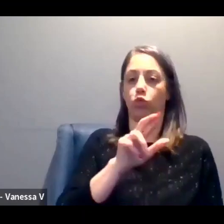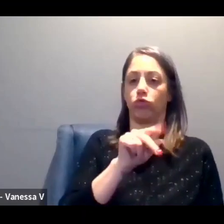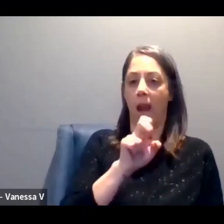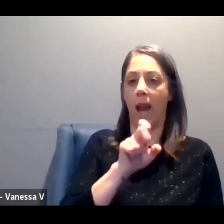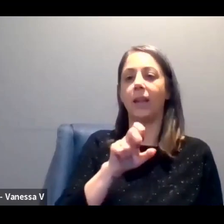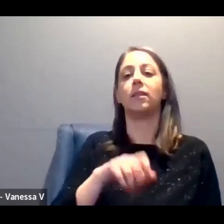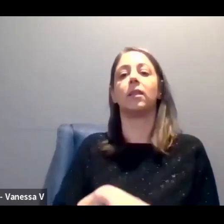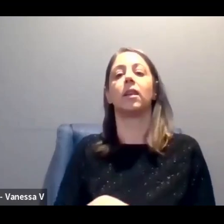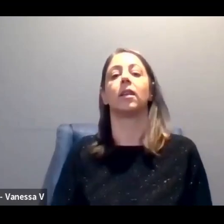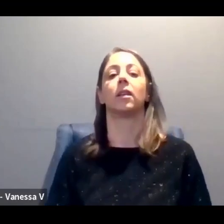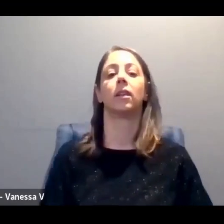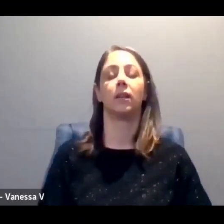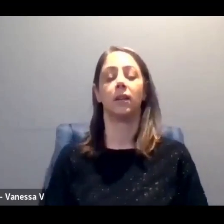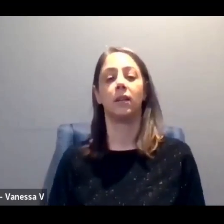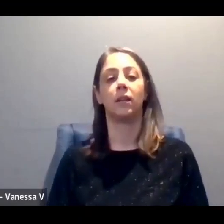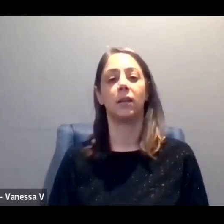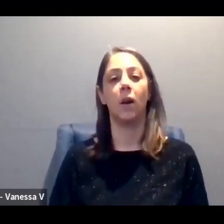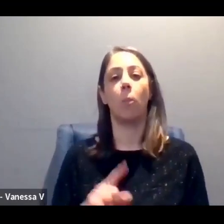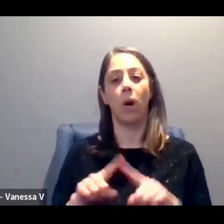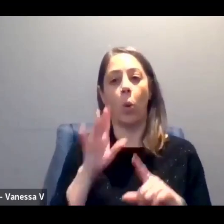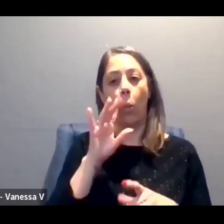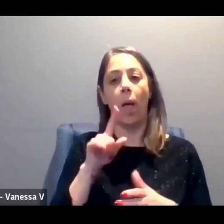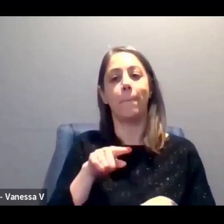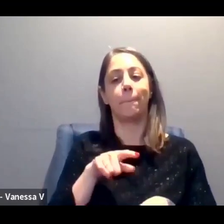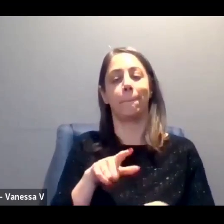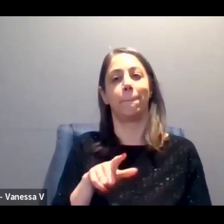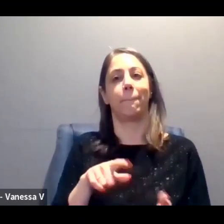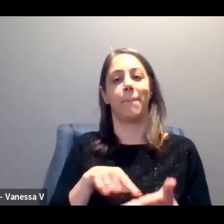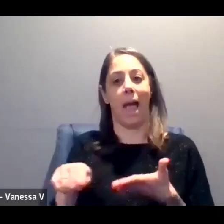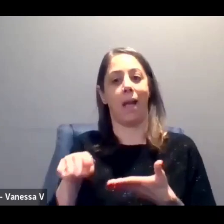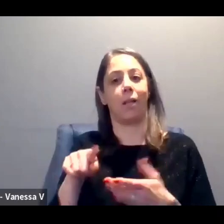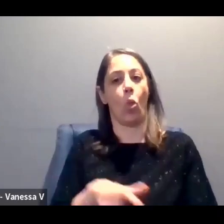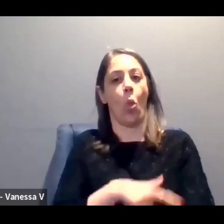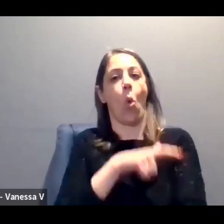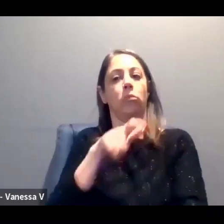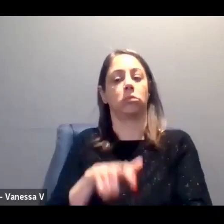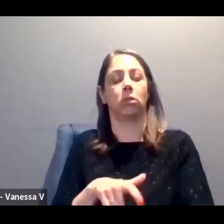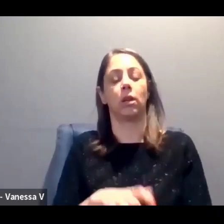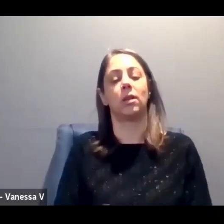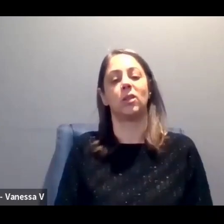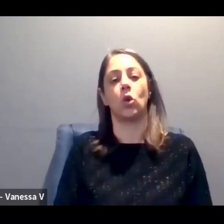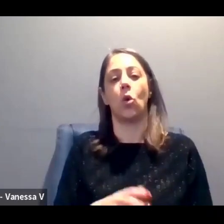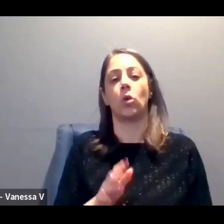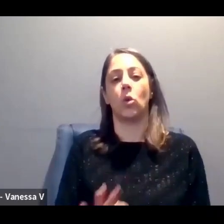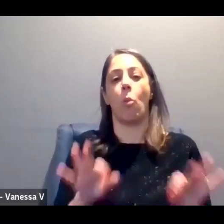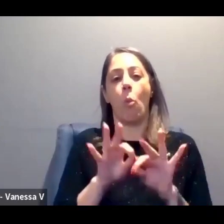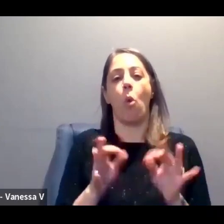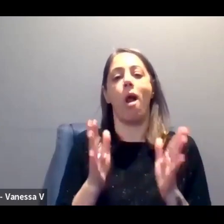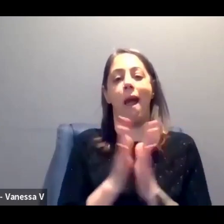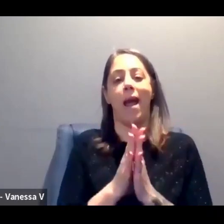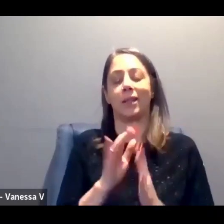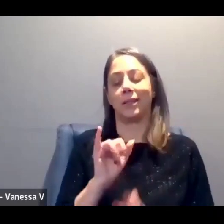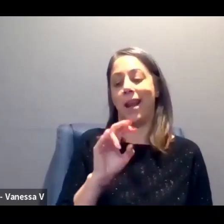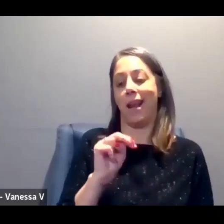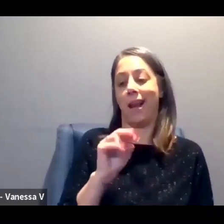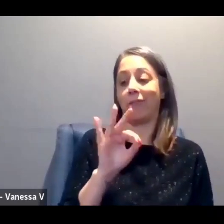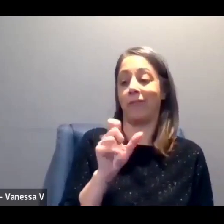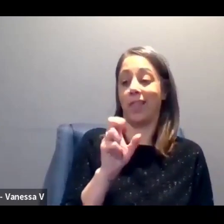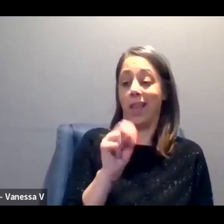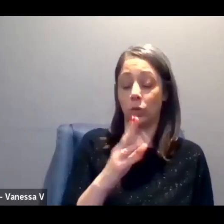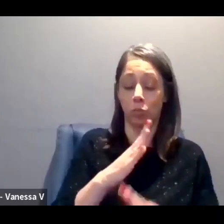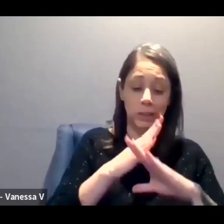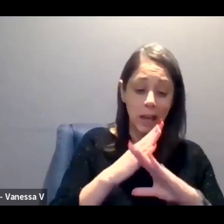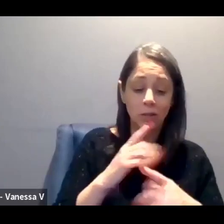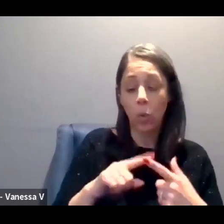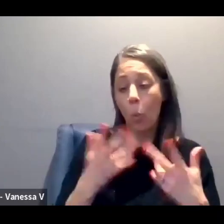of these policies. Um, so it's important to ask when shopping about that inflation protection and what all it